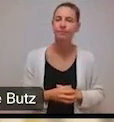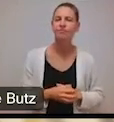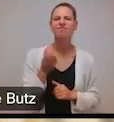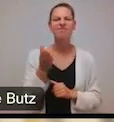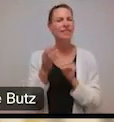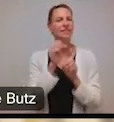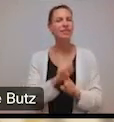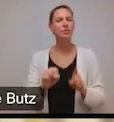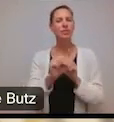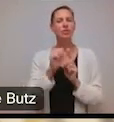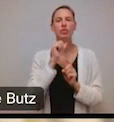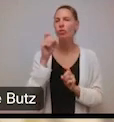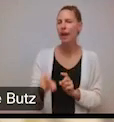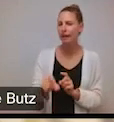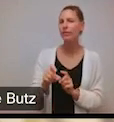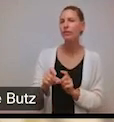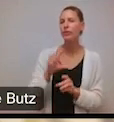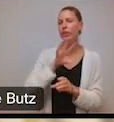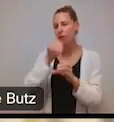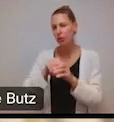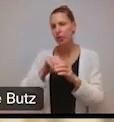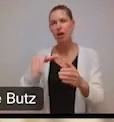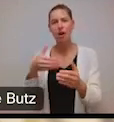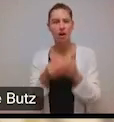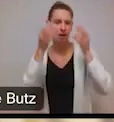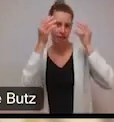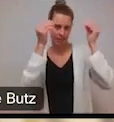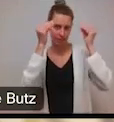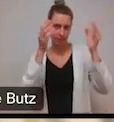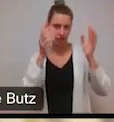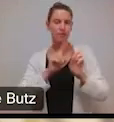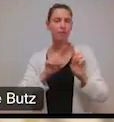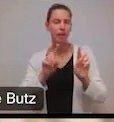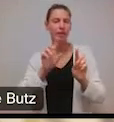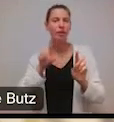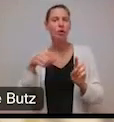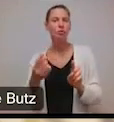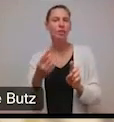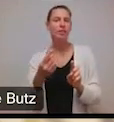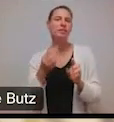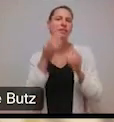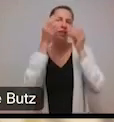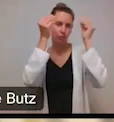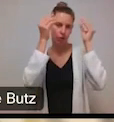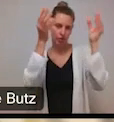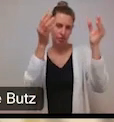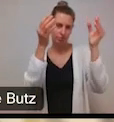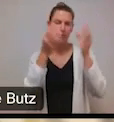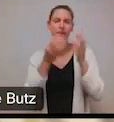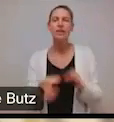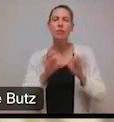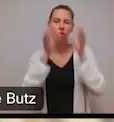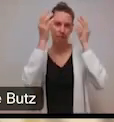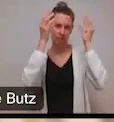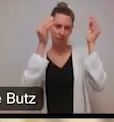information to your instructor, just the information they need to understand why you're missing the class. Okay, so she's given the